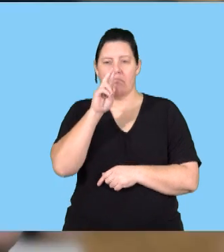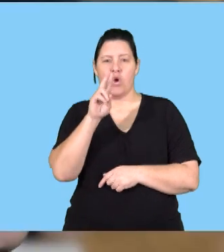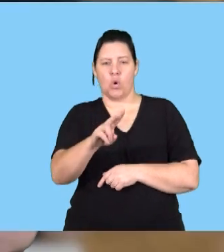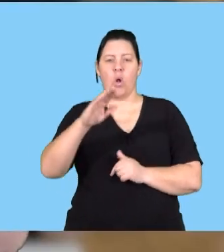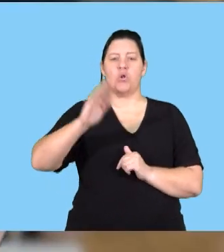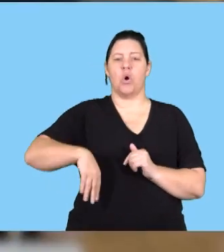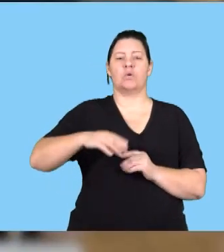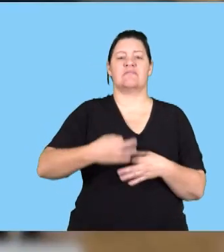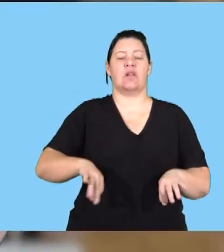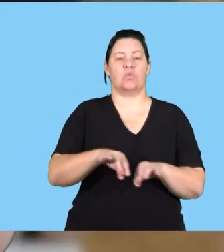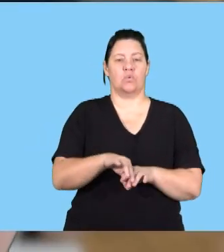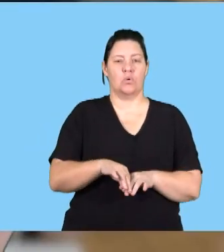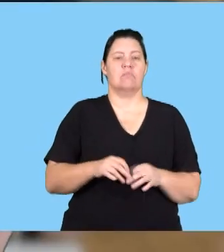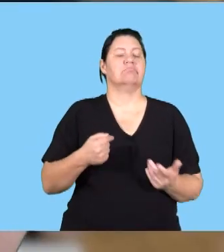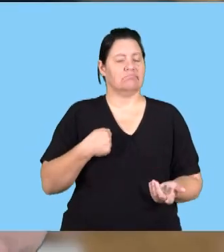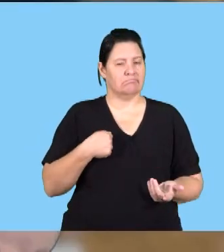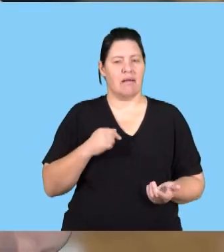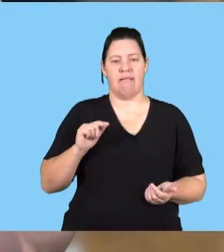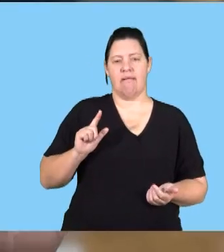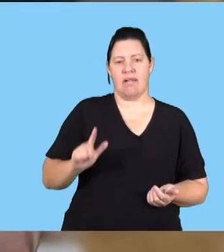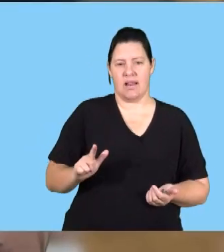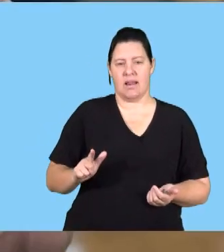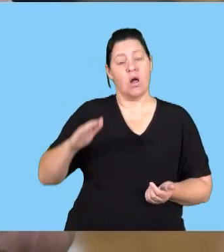But since I'm looking for the lowest value, I